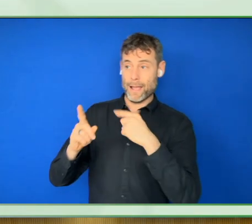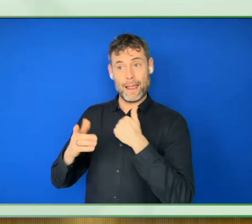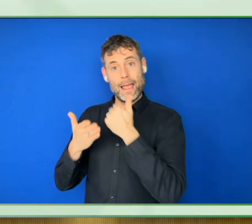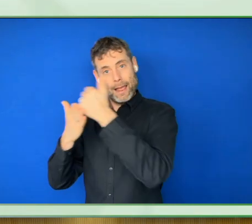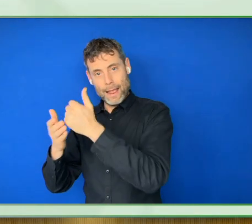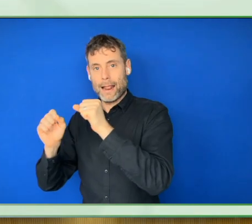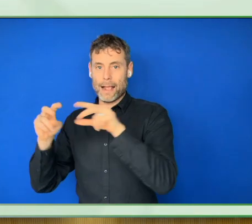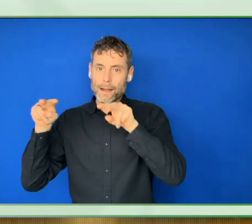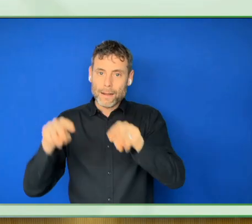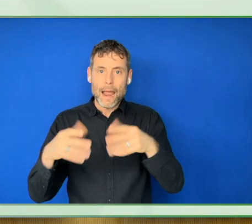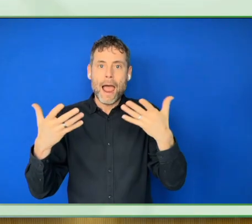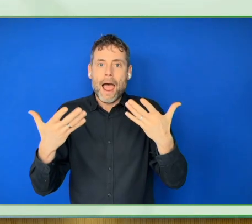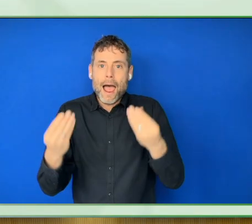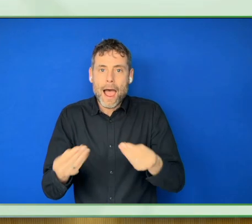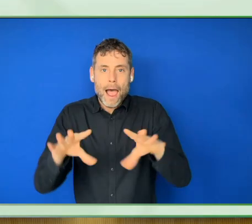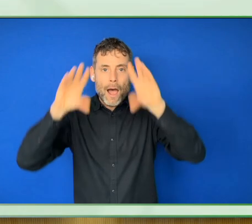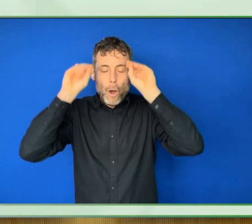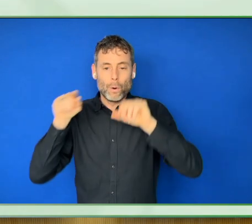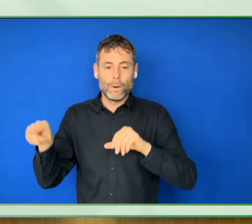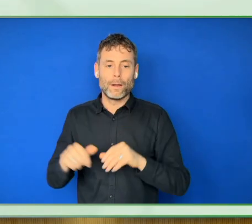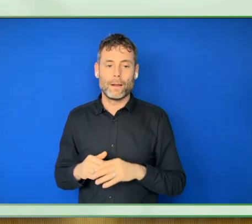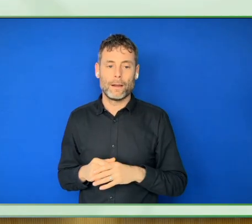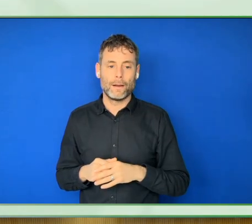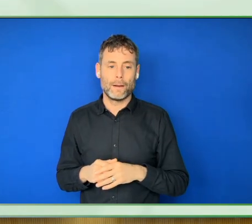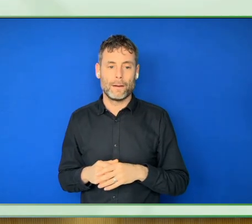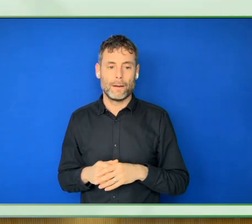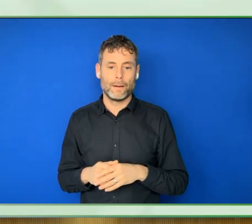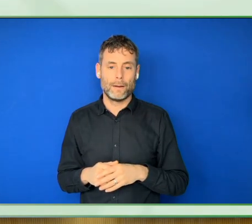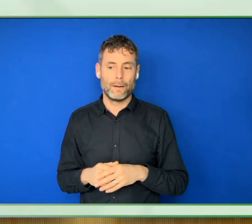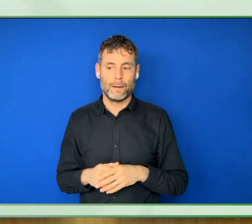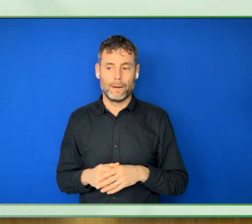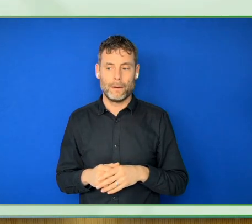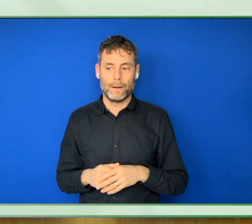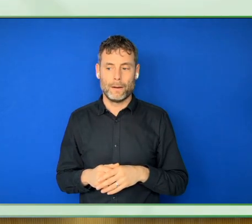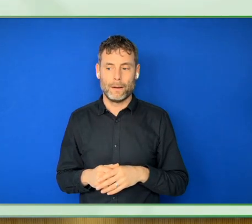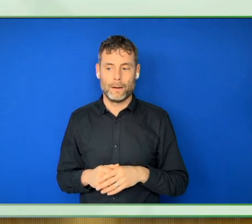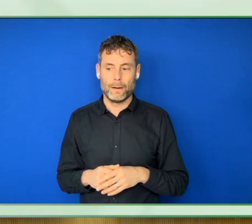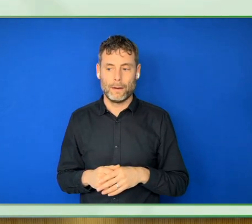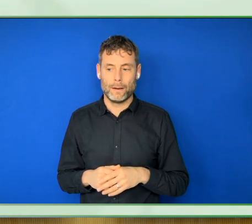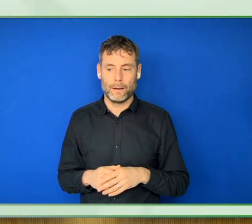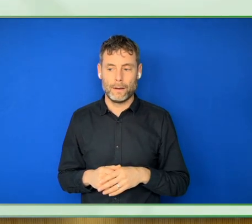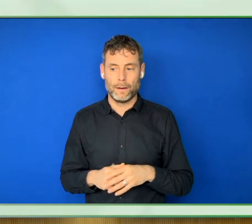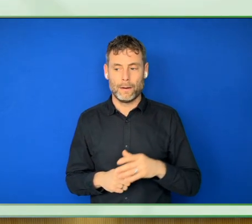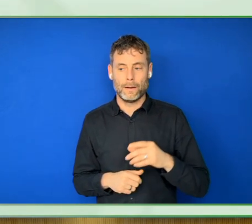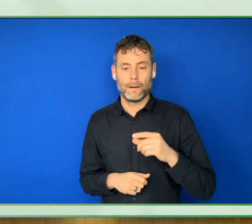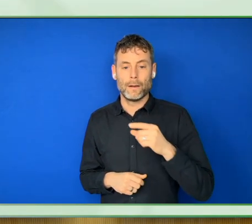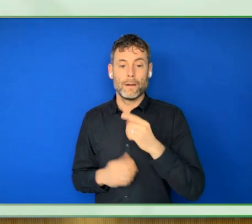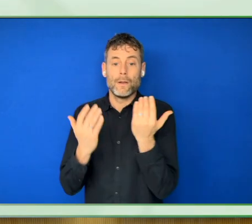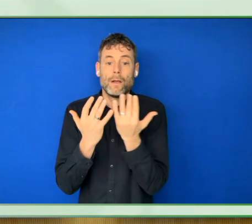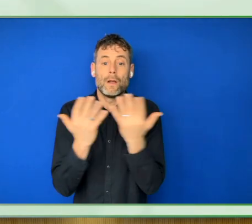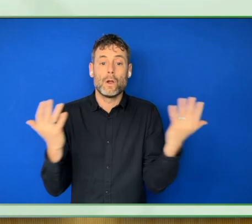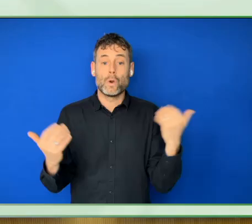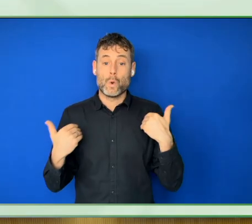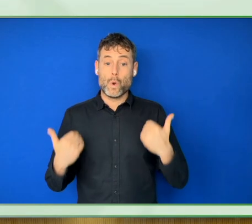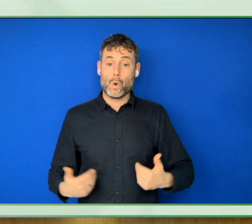Victor, in your experience, would most human rights advocates that you know working in business, would they